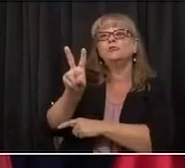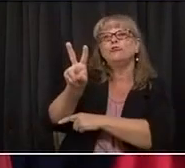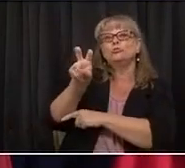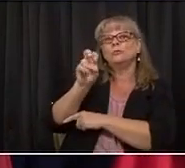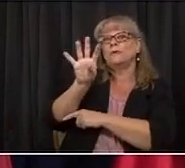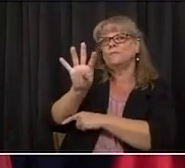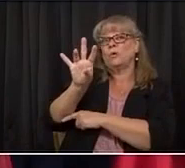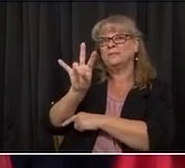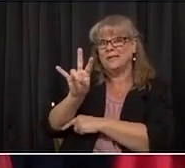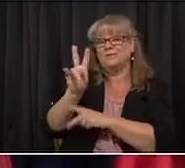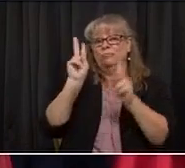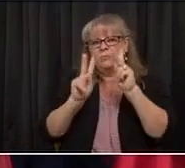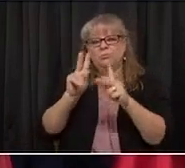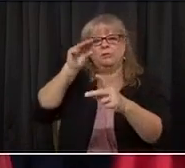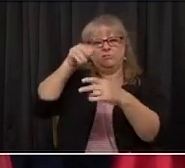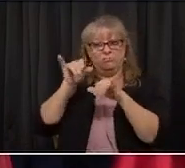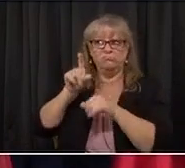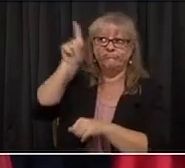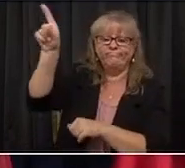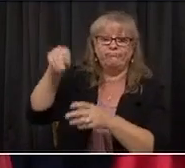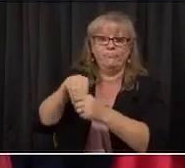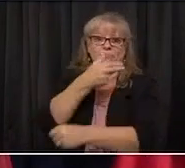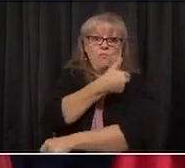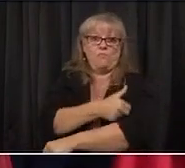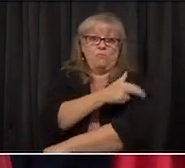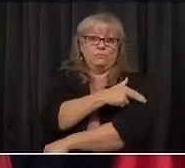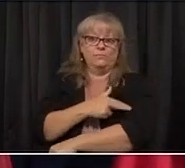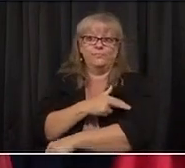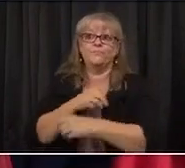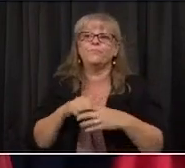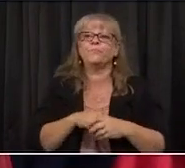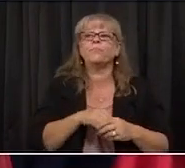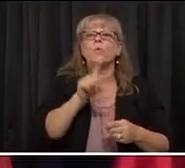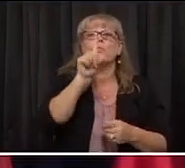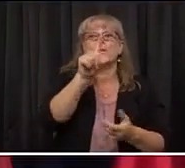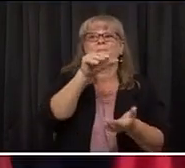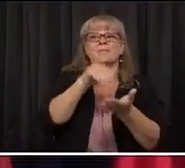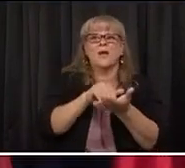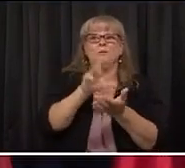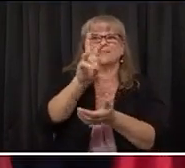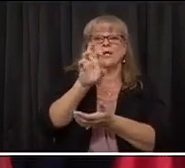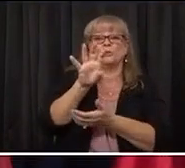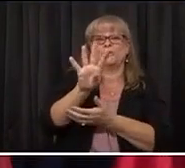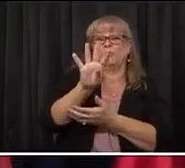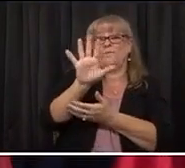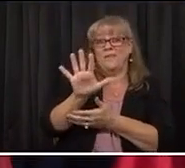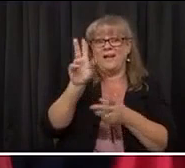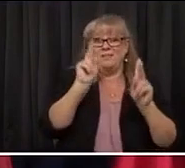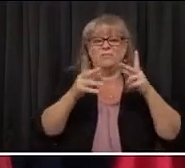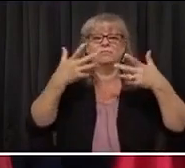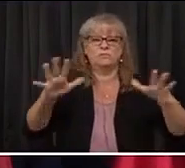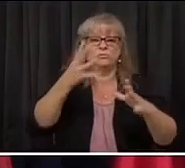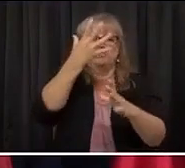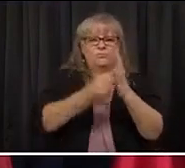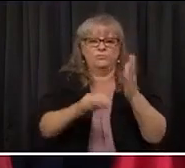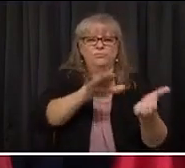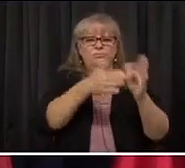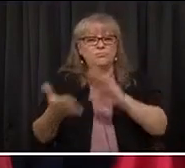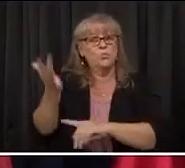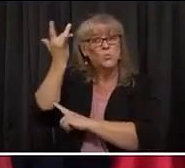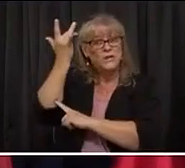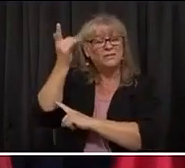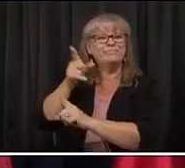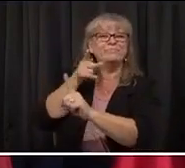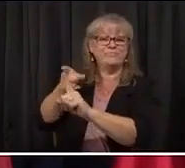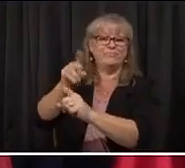we're at 1,645 deaths due to COVID in our state. And always remember, behind each death is a